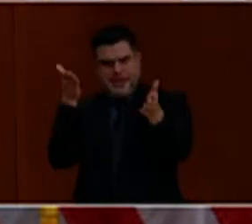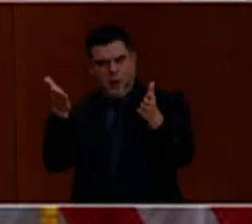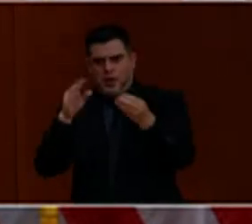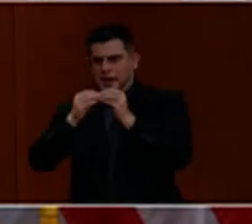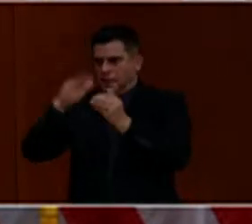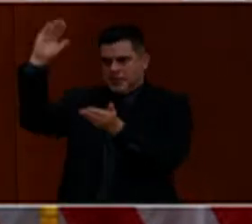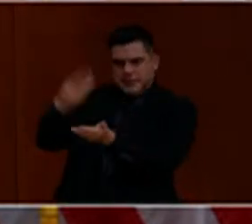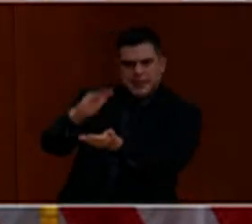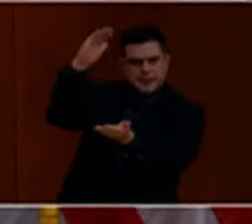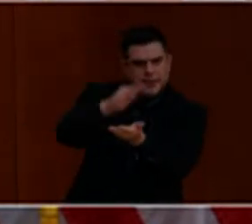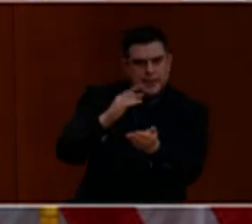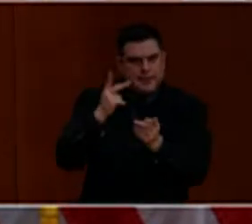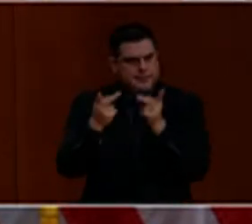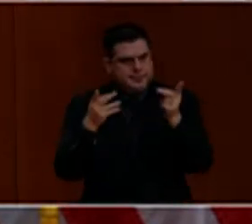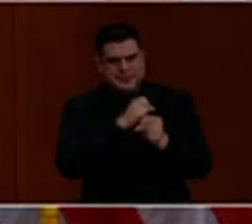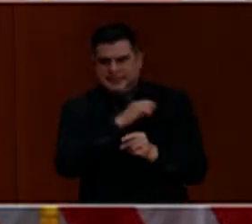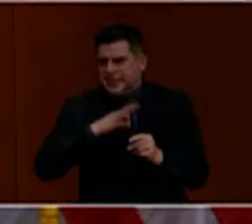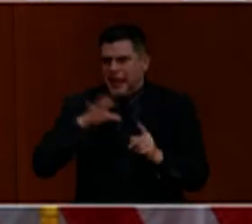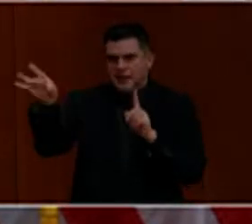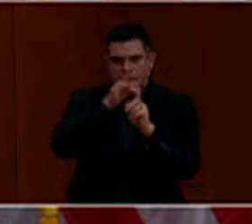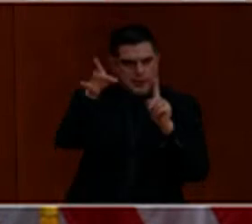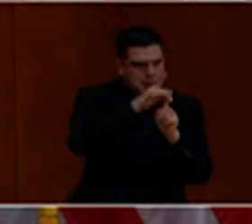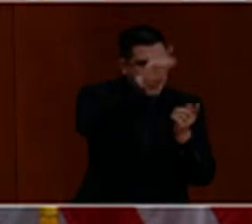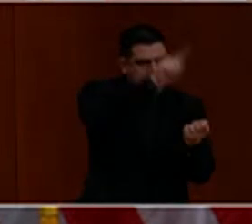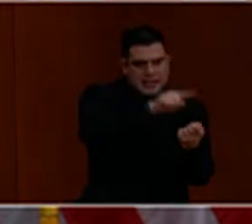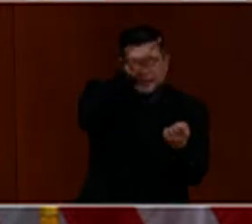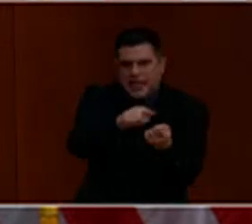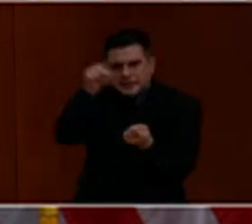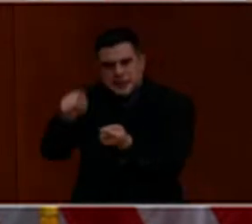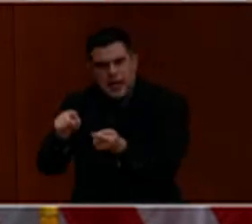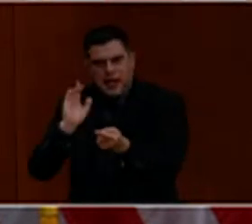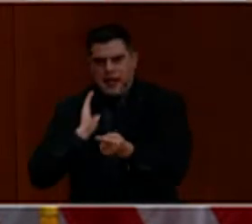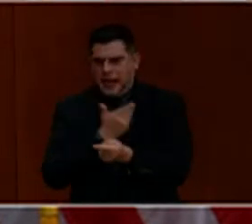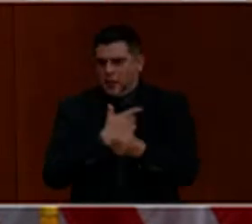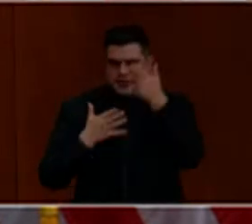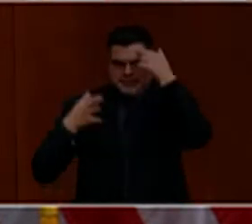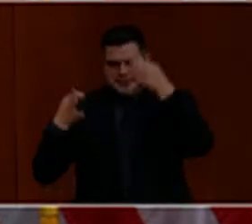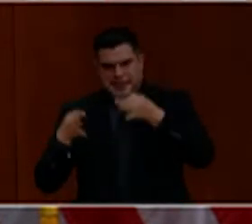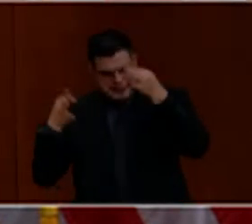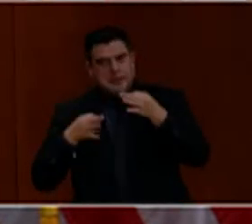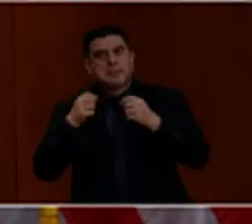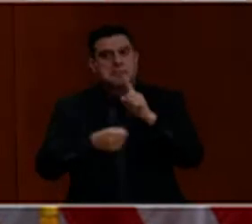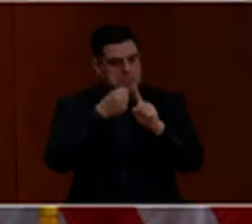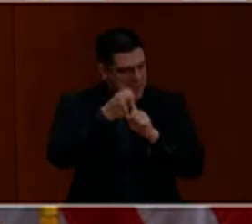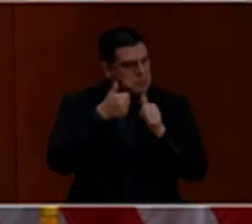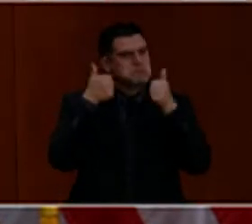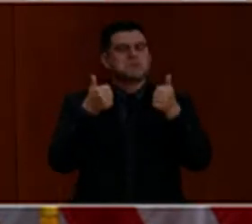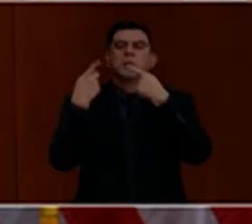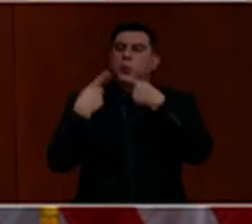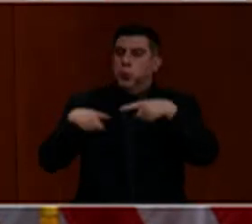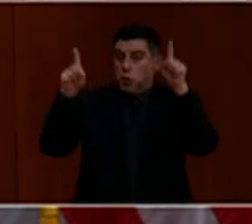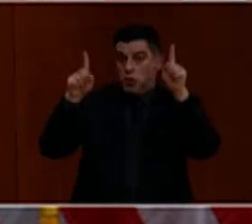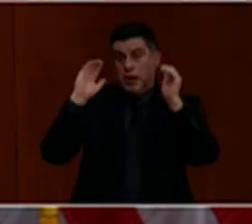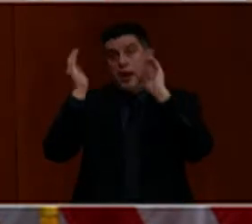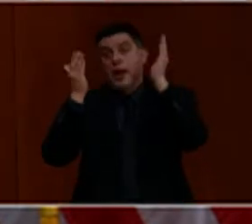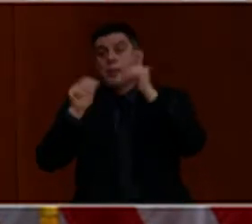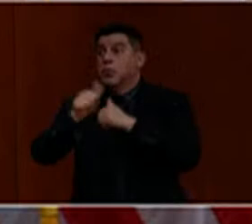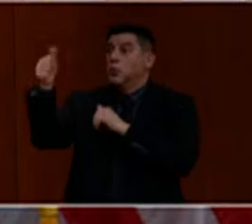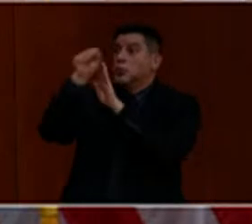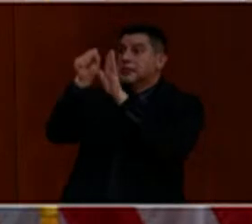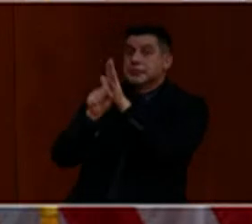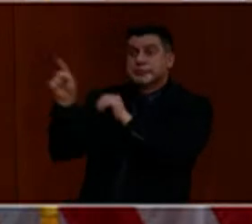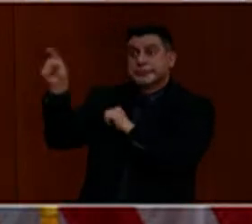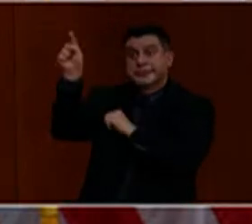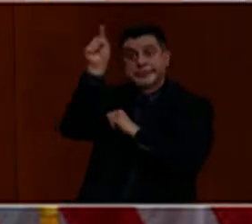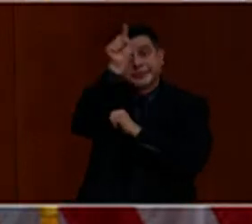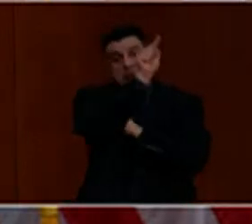mitigation measures may have had an impact. Nationwide, we're probably running 50%